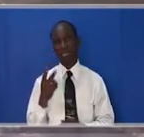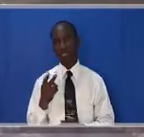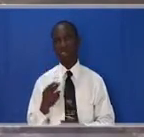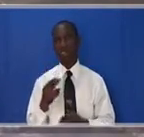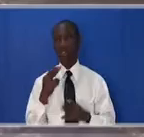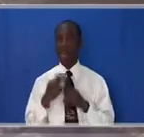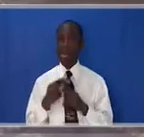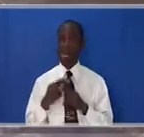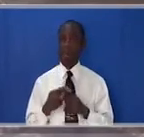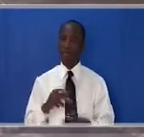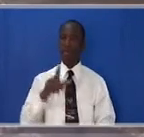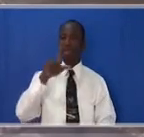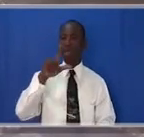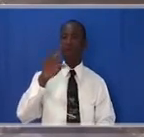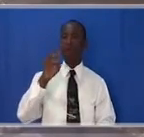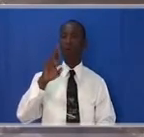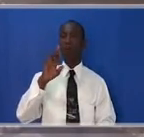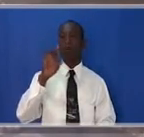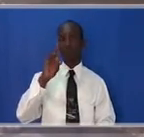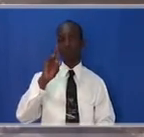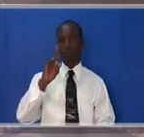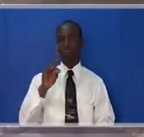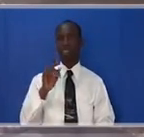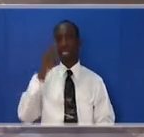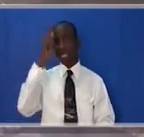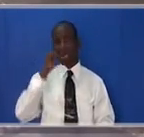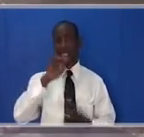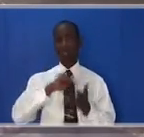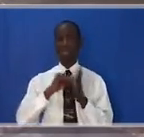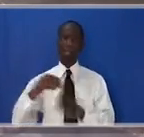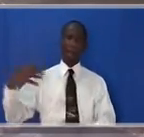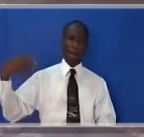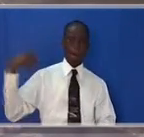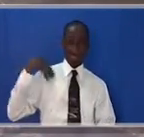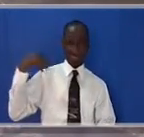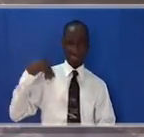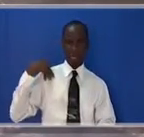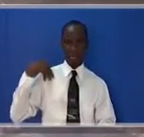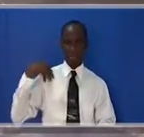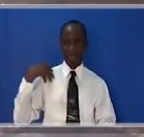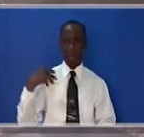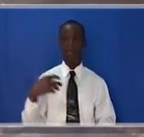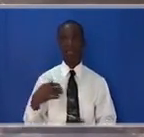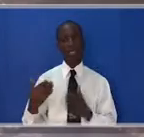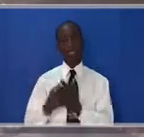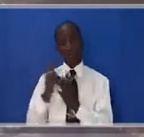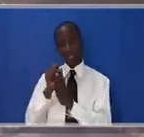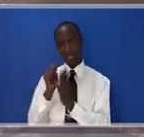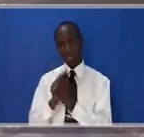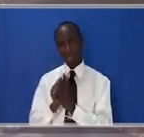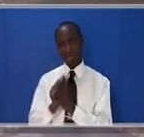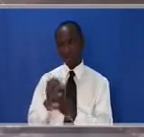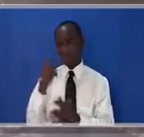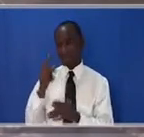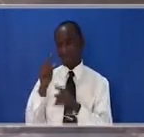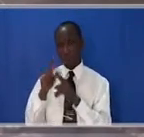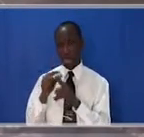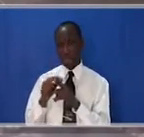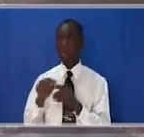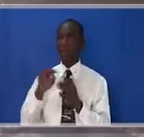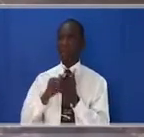the name Lord in the New Testament times is in reference to Jesus Christ